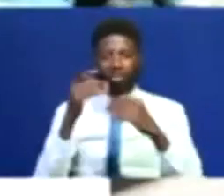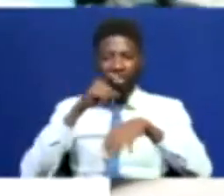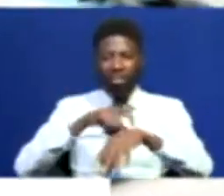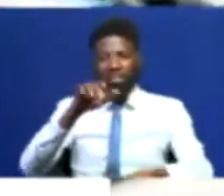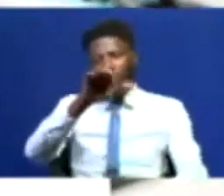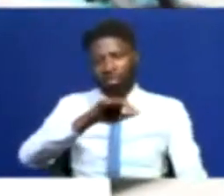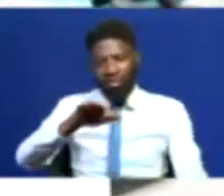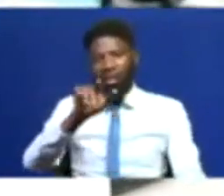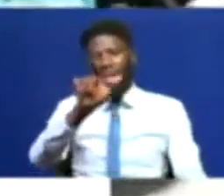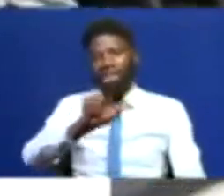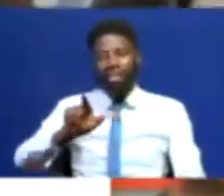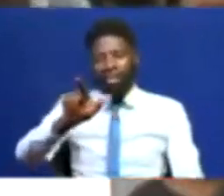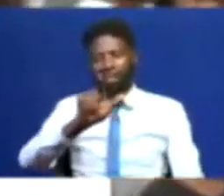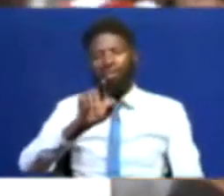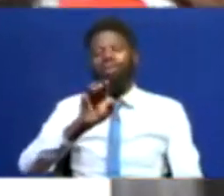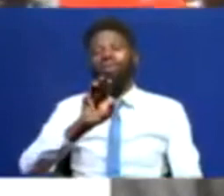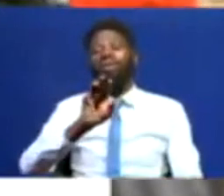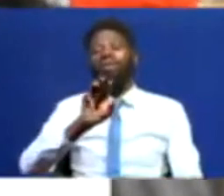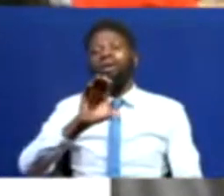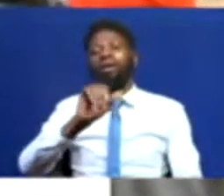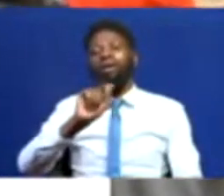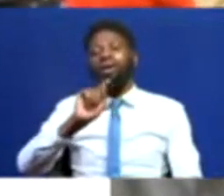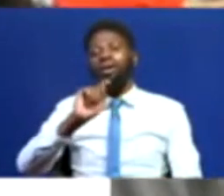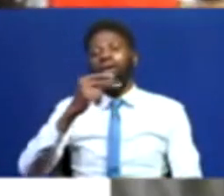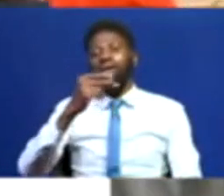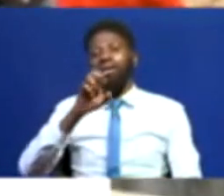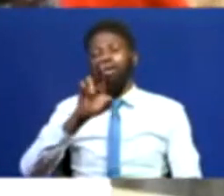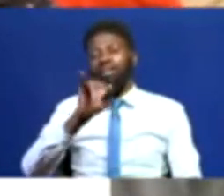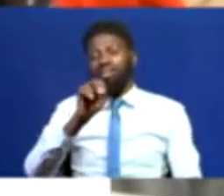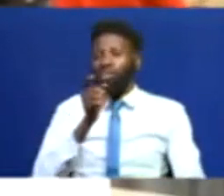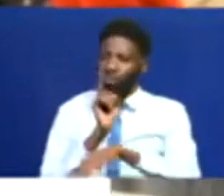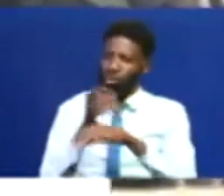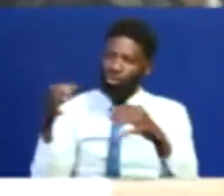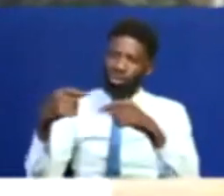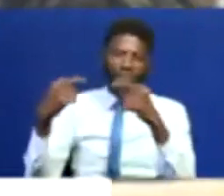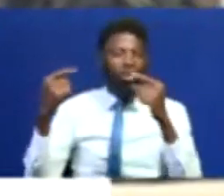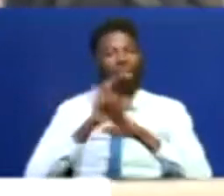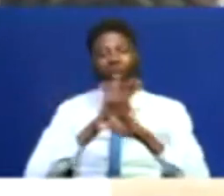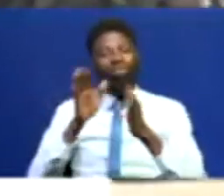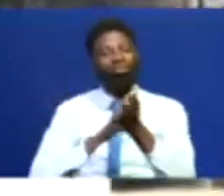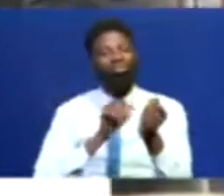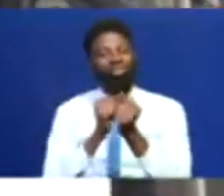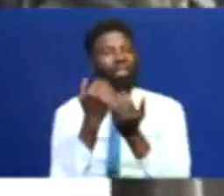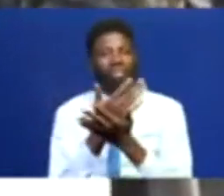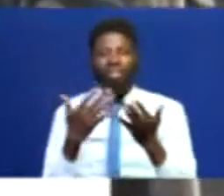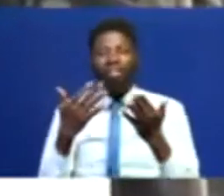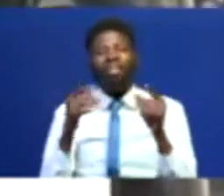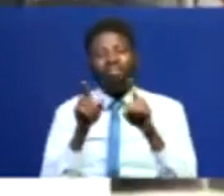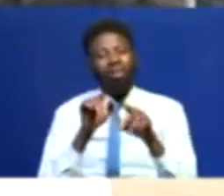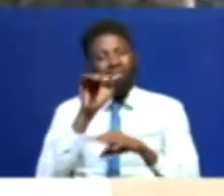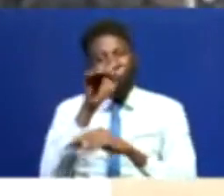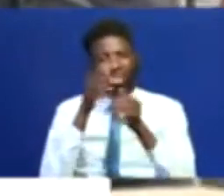the opposition against property destruction in the anti-government protests and instead warned the leaders allied to